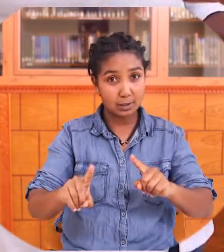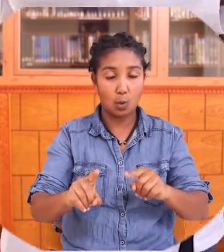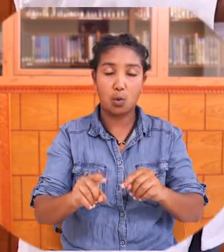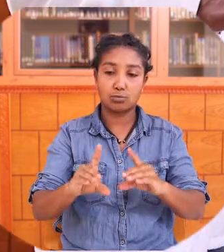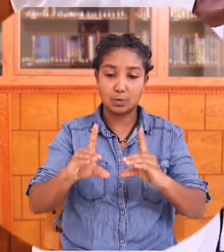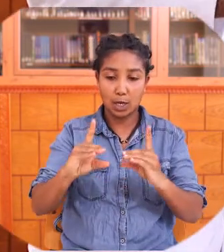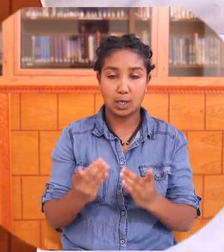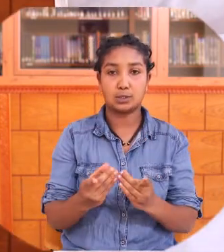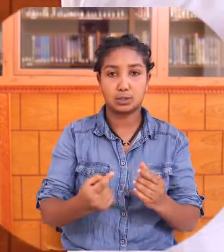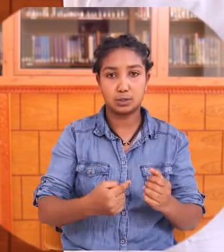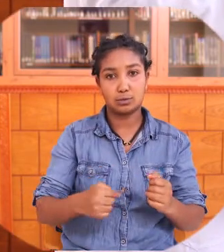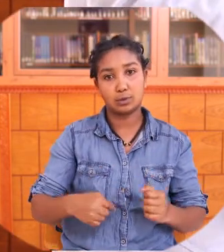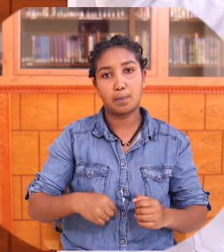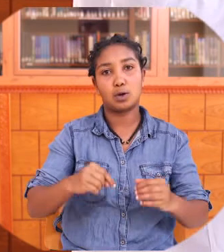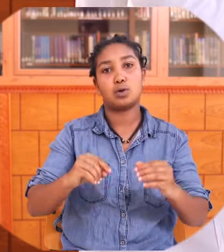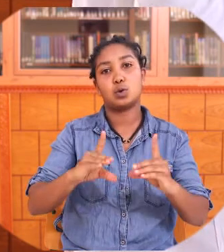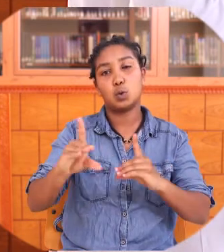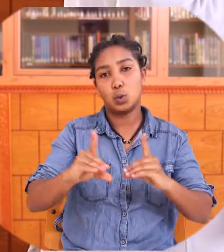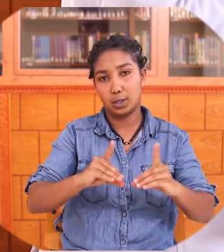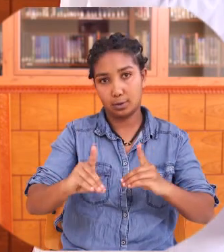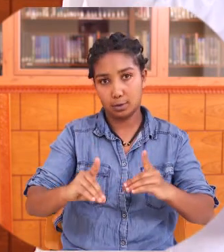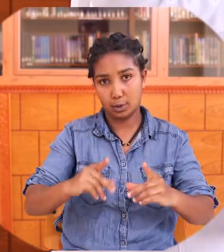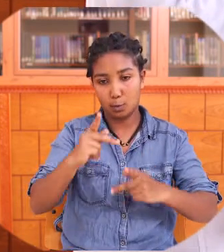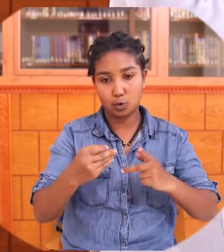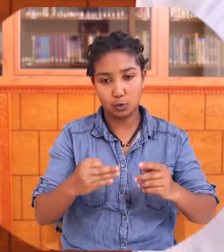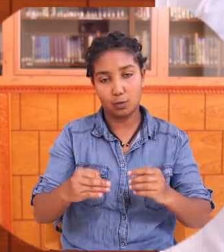the process of digestion.